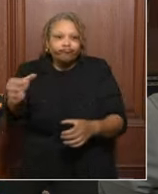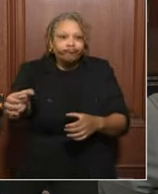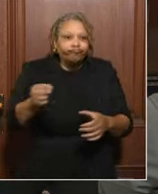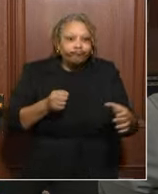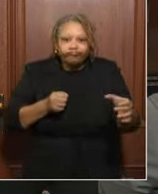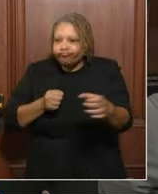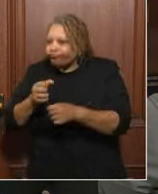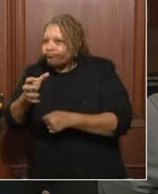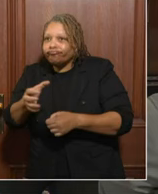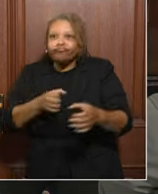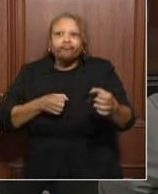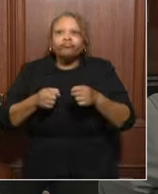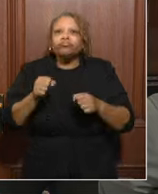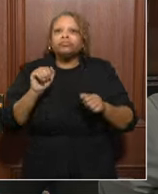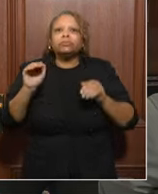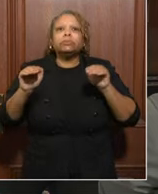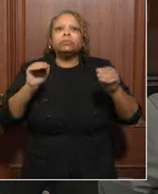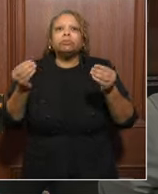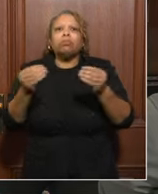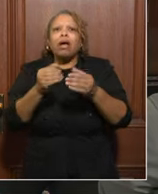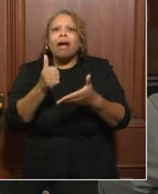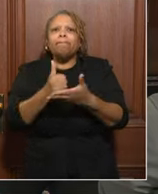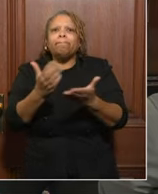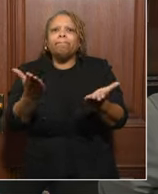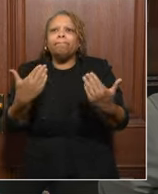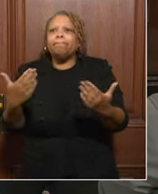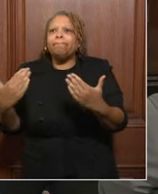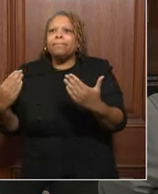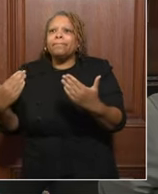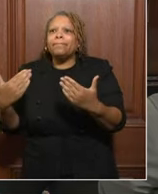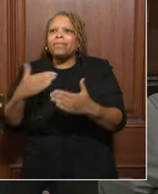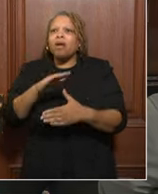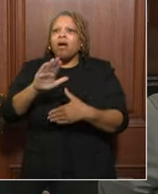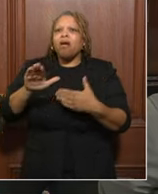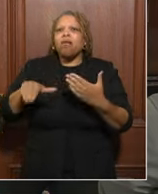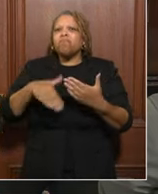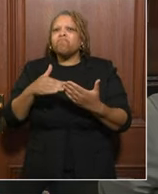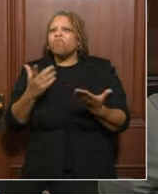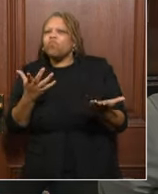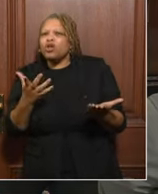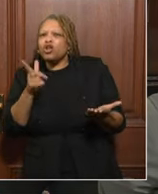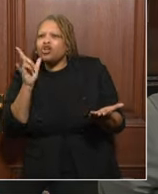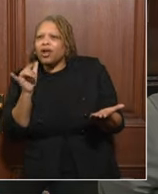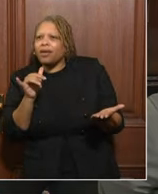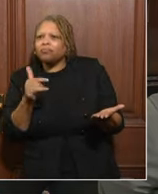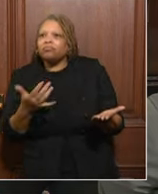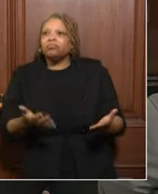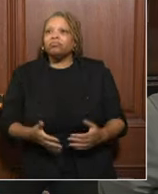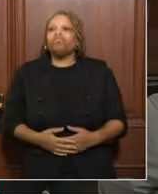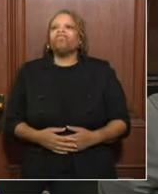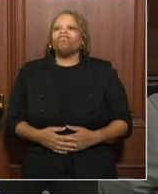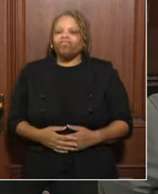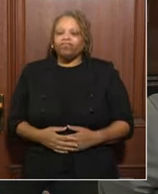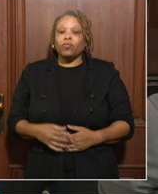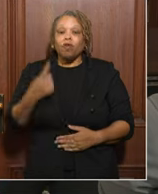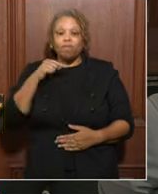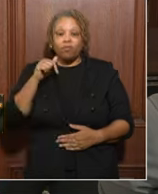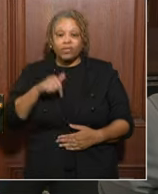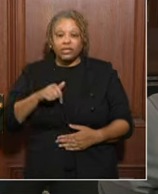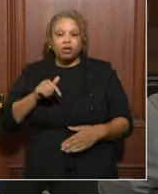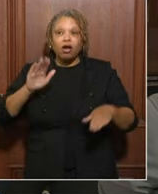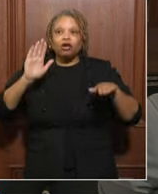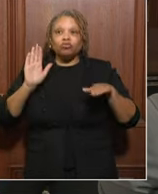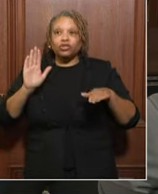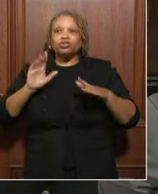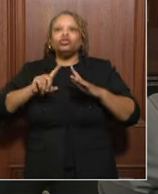net than normal for this inauguration? So specifically for the inauguration, we actually started sending out